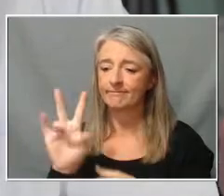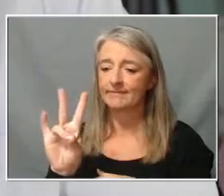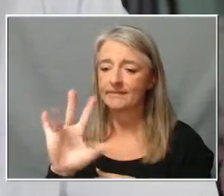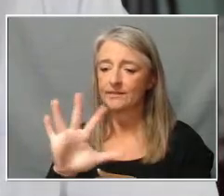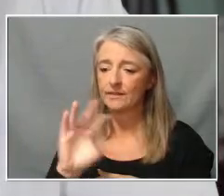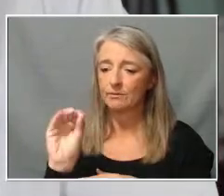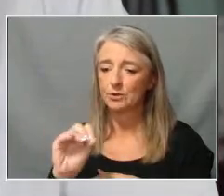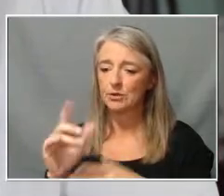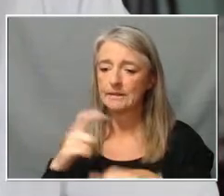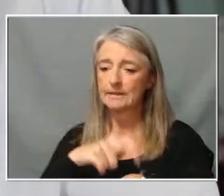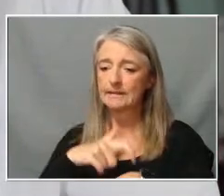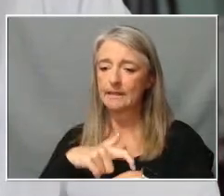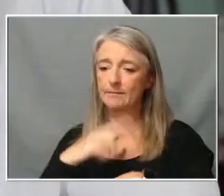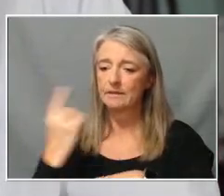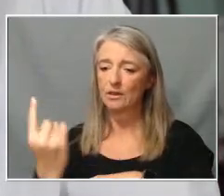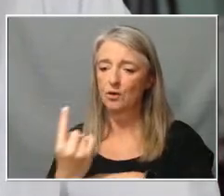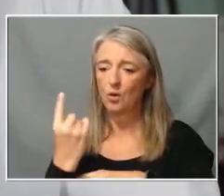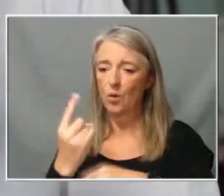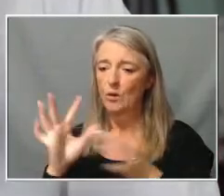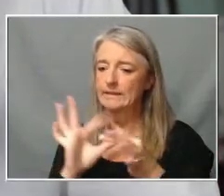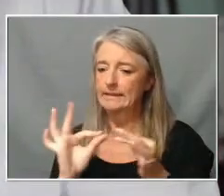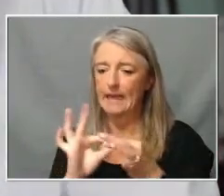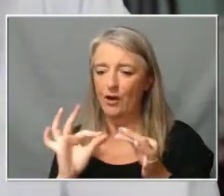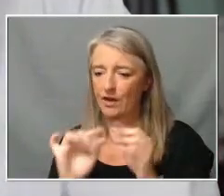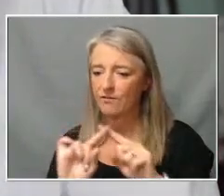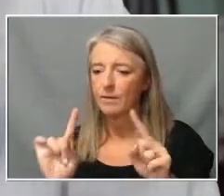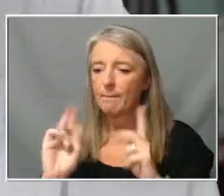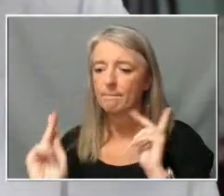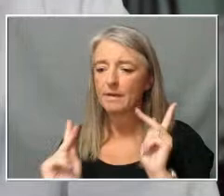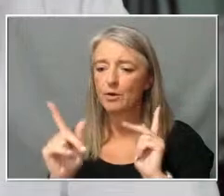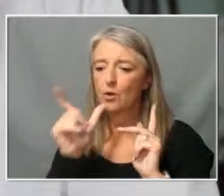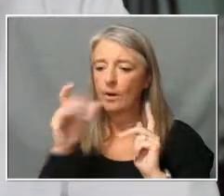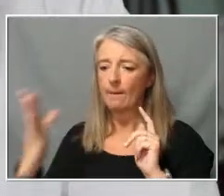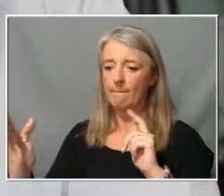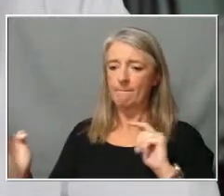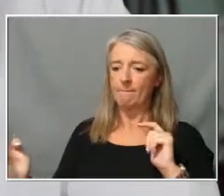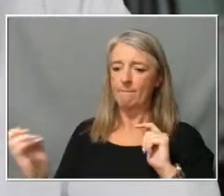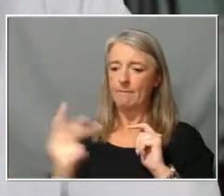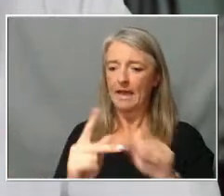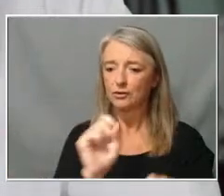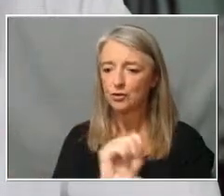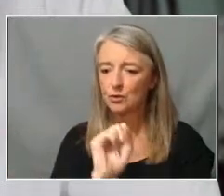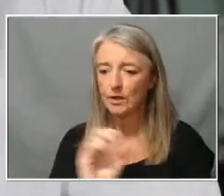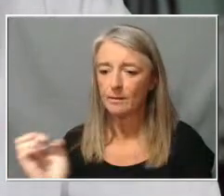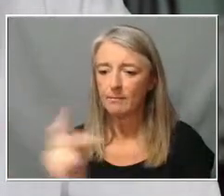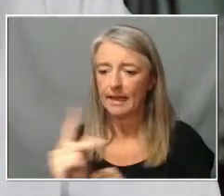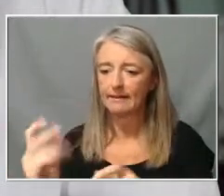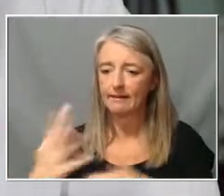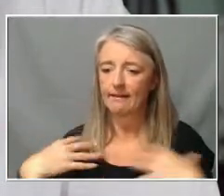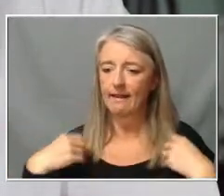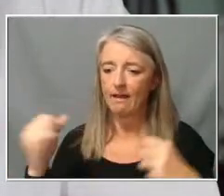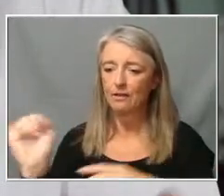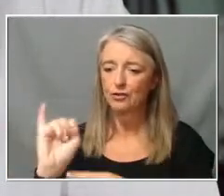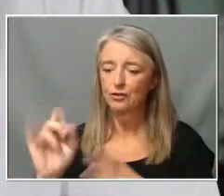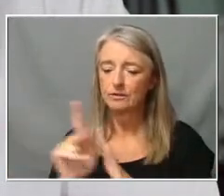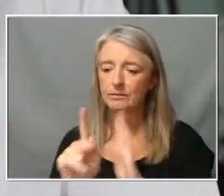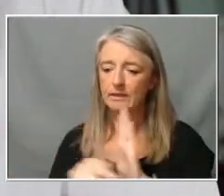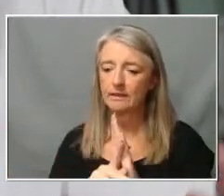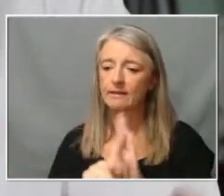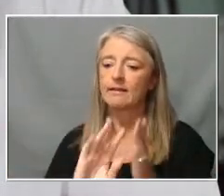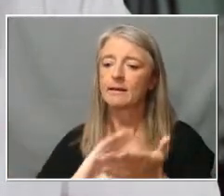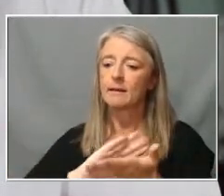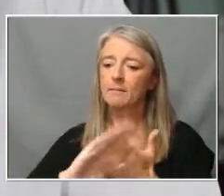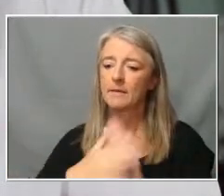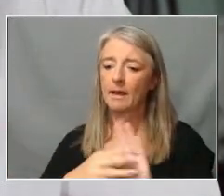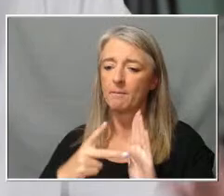the narrative, but we're getting people then back to work and then back on some sort of health insurance policy, and then they become a paying patient